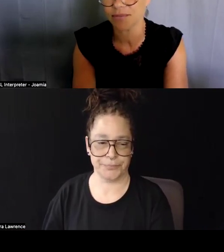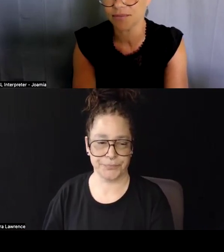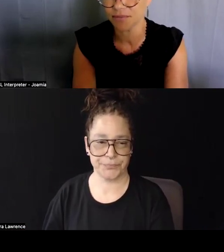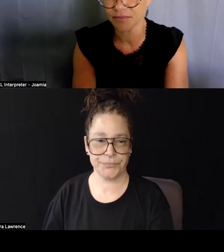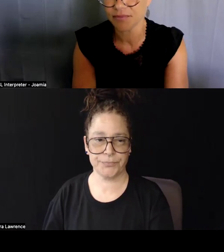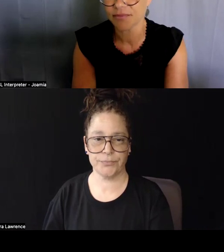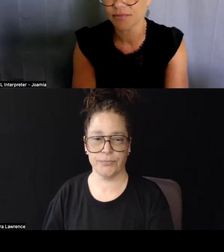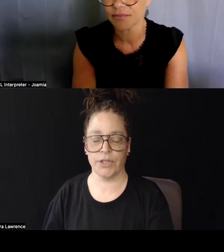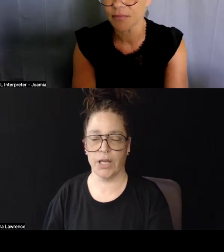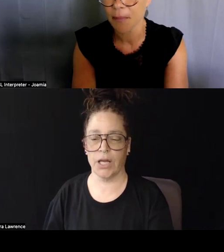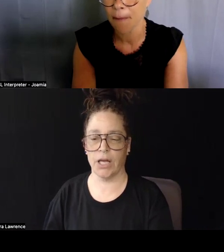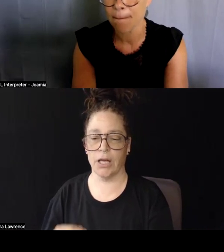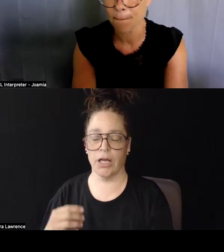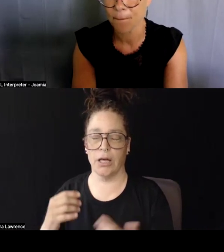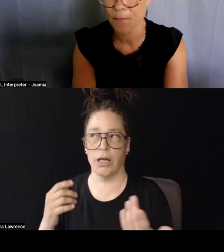students.